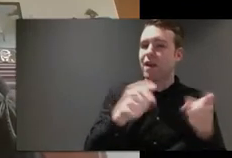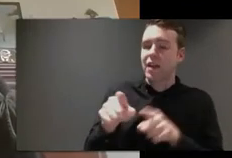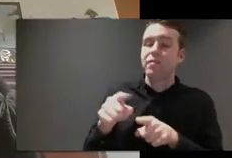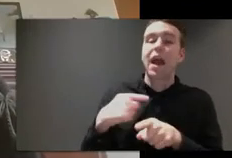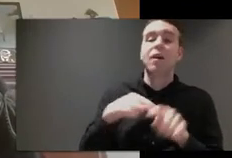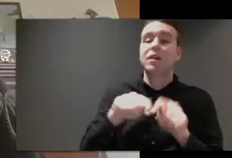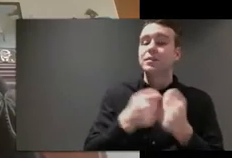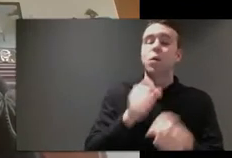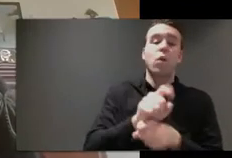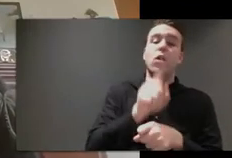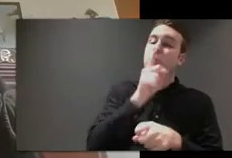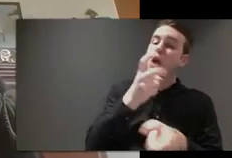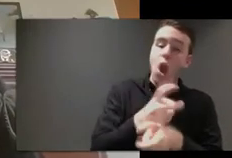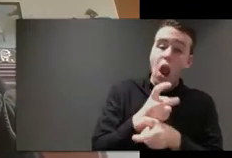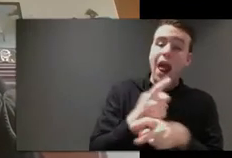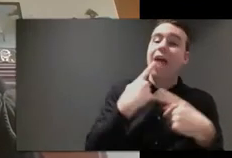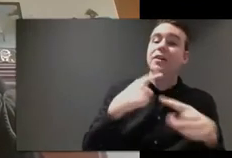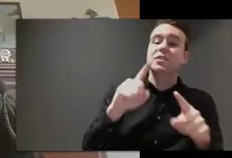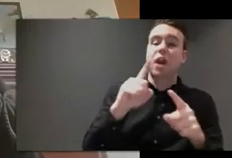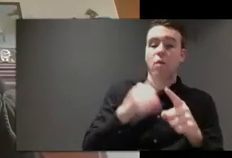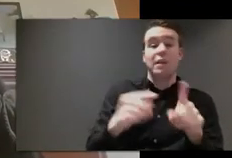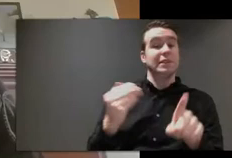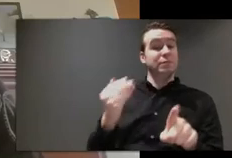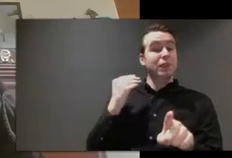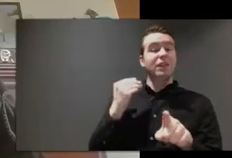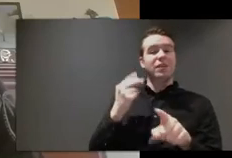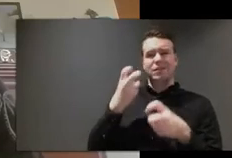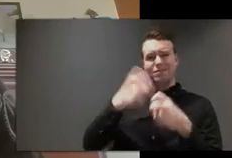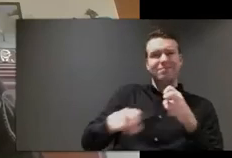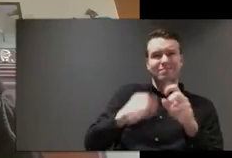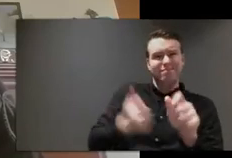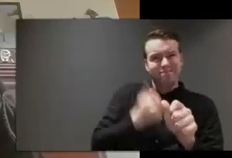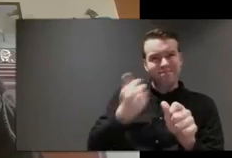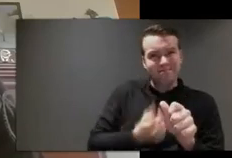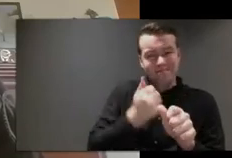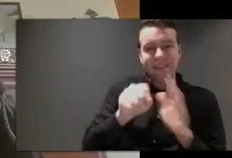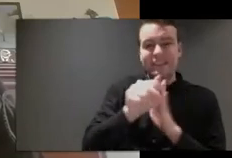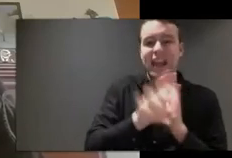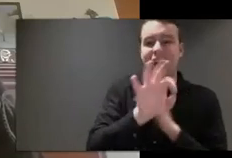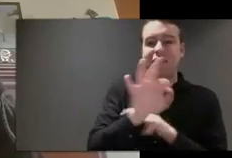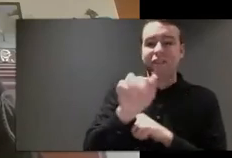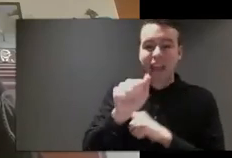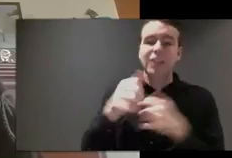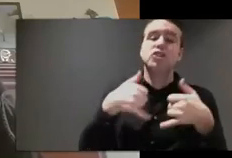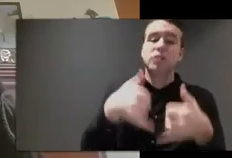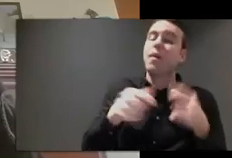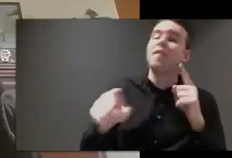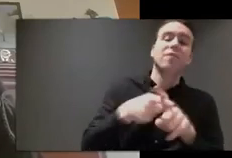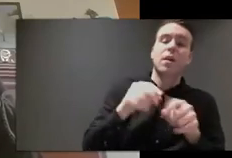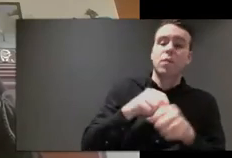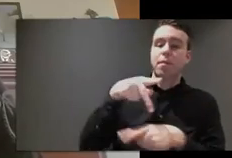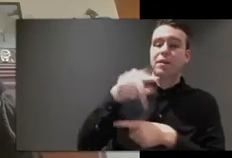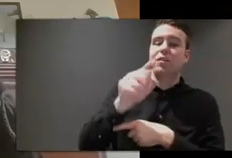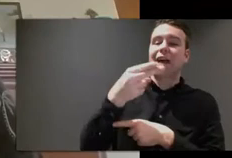team has been working extremely hard and have achieved what has previously been an elusive feat, a state FFA championship, the first in Pleasant Grove High School's